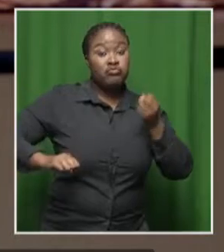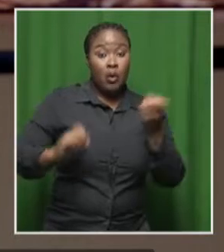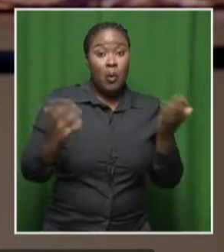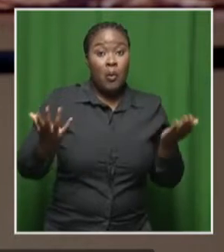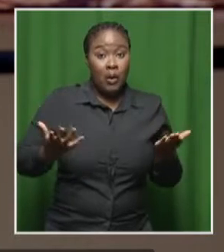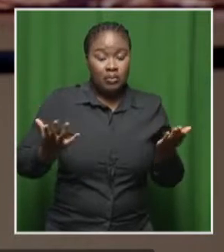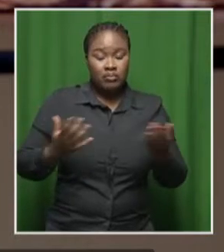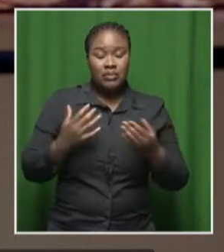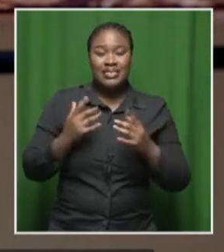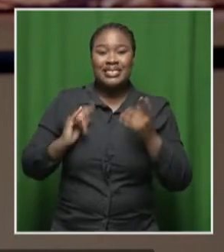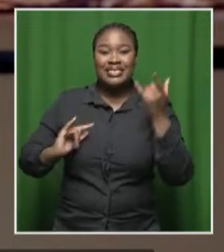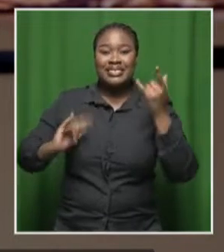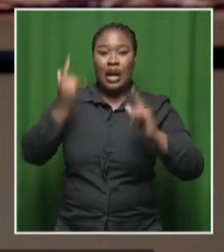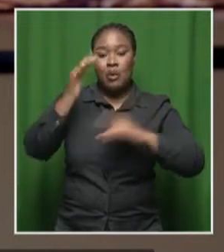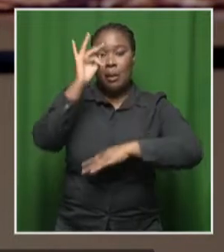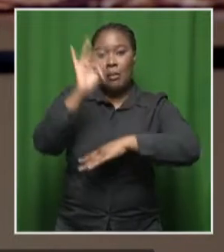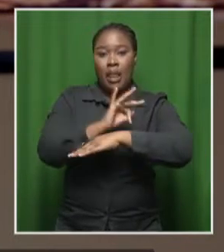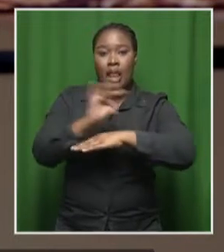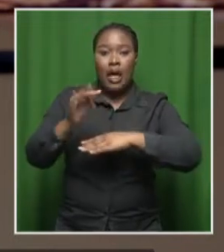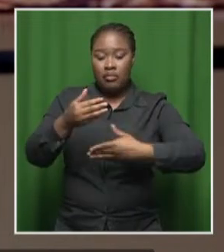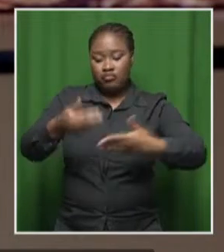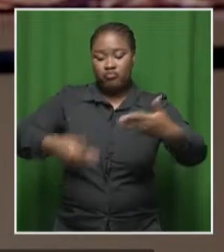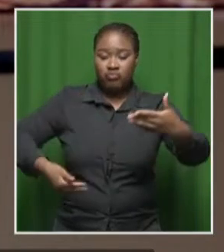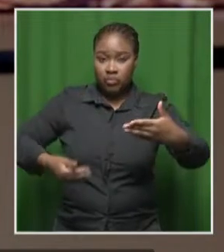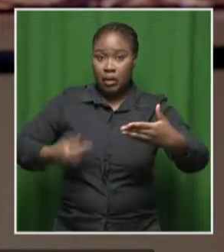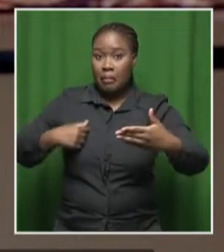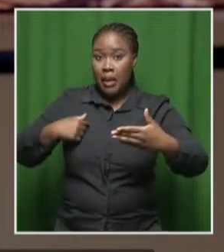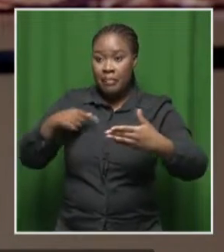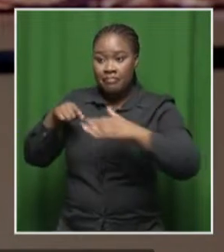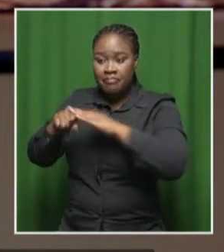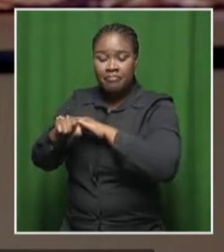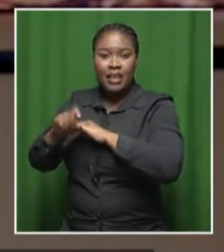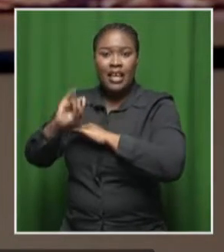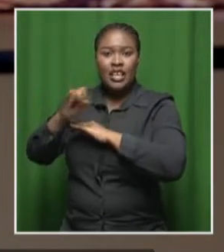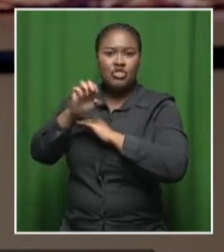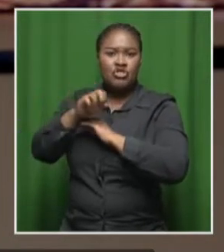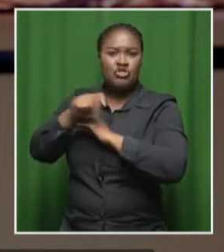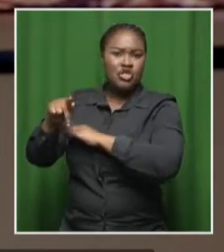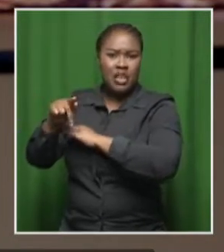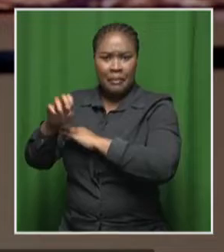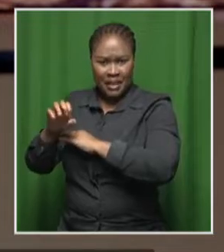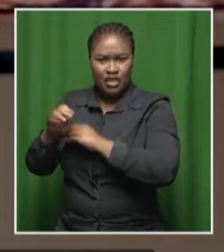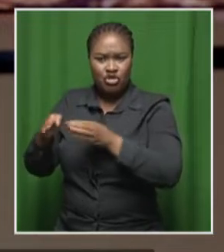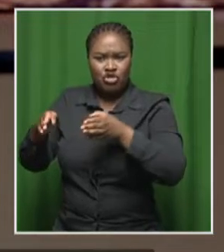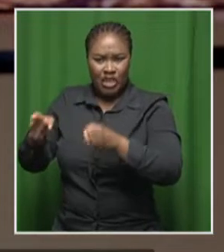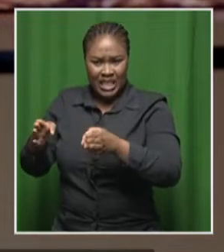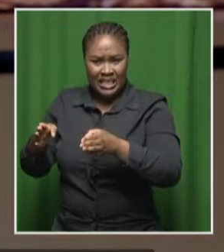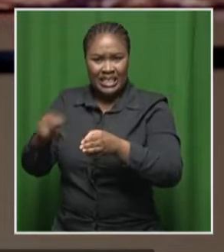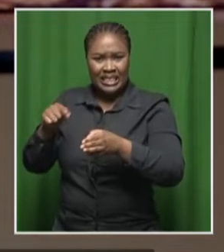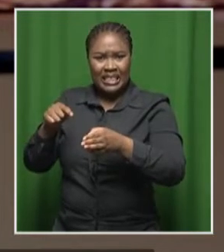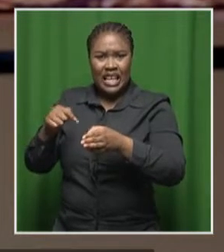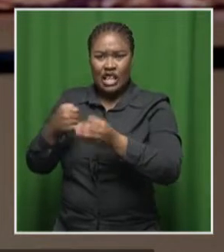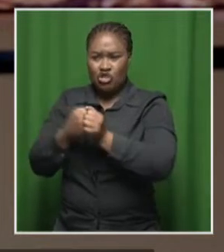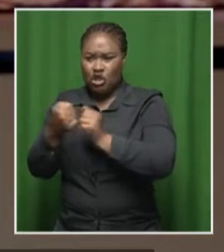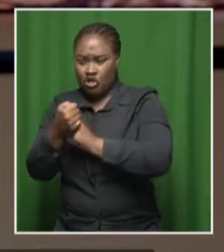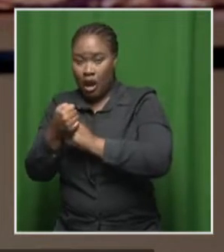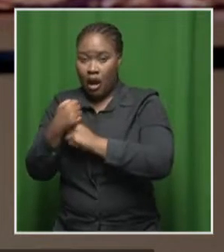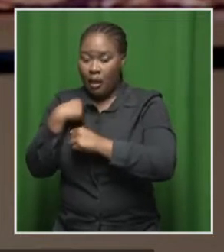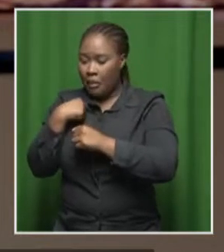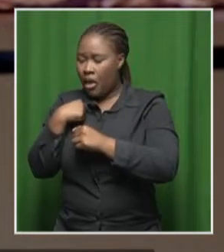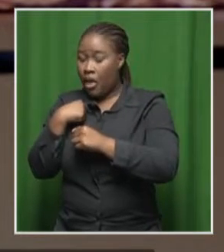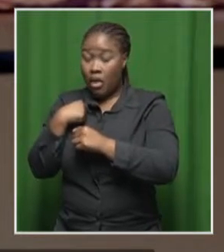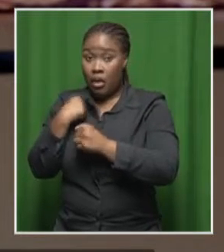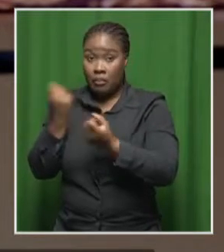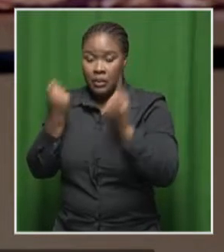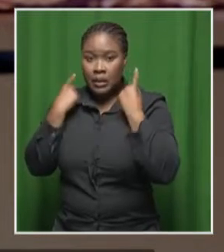are the secret shopping centres of Jeppe Street 10 years ago, I found myself ill-equipped to understand